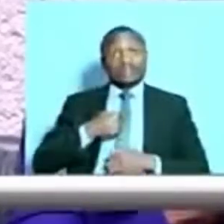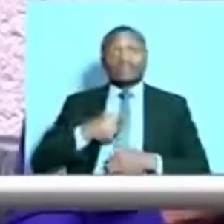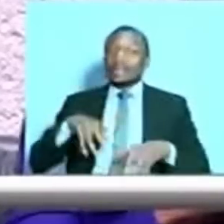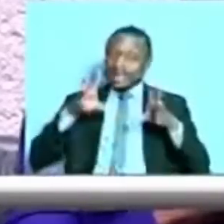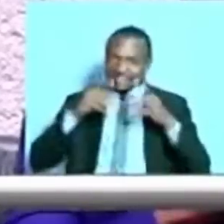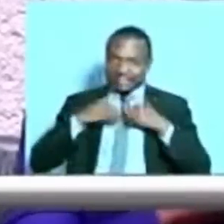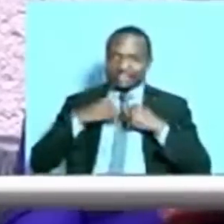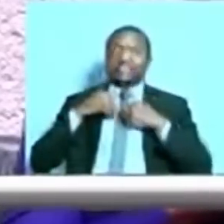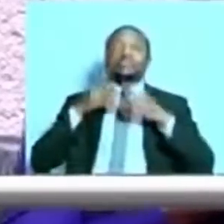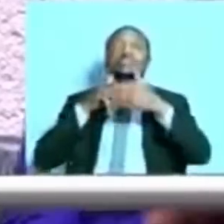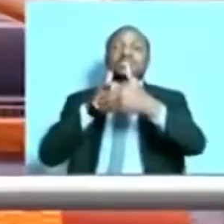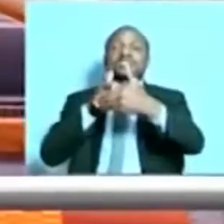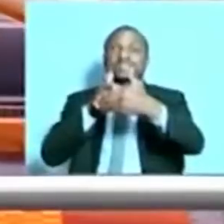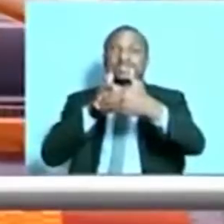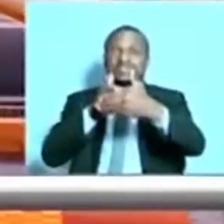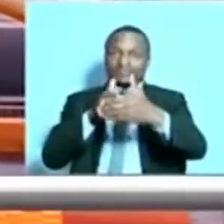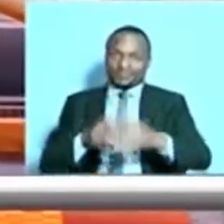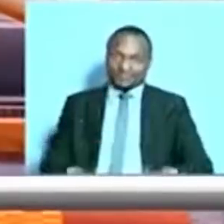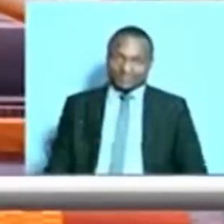leadership.